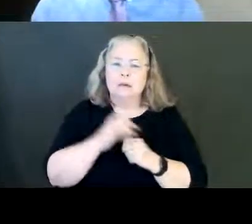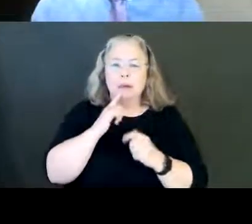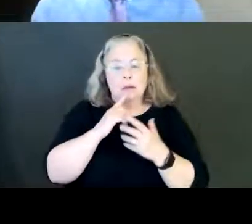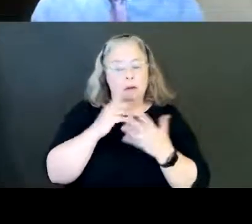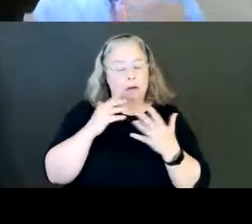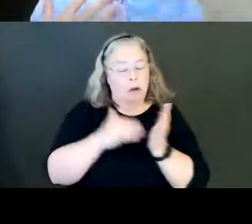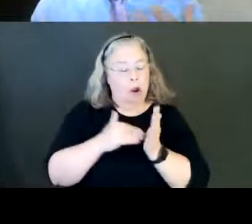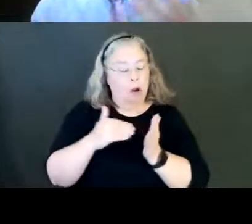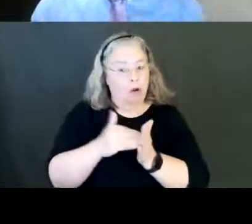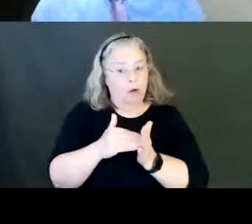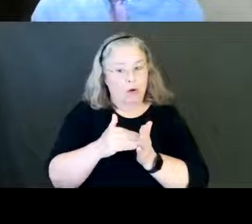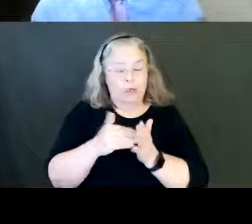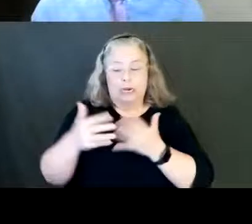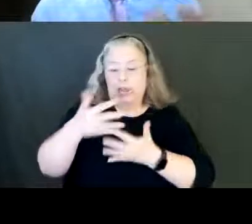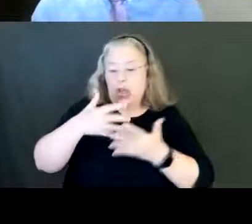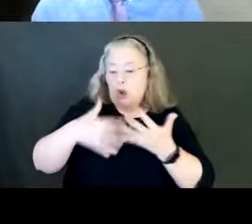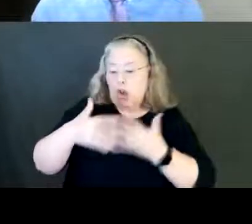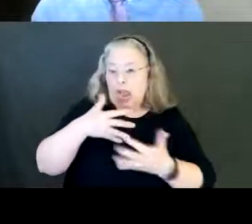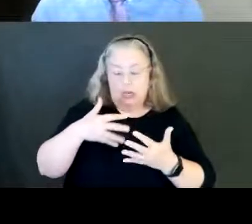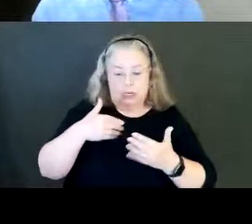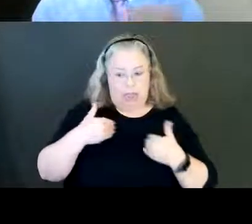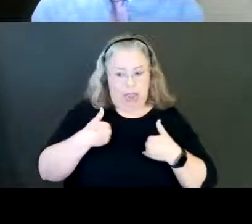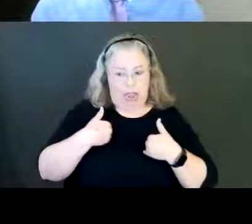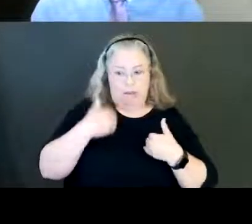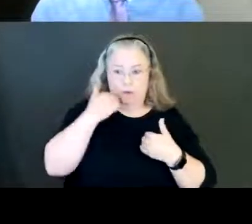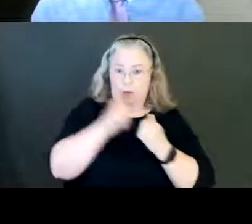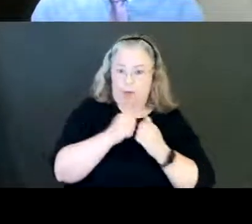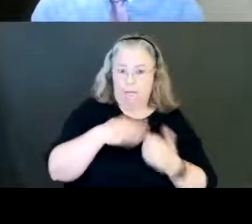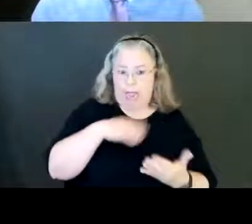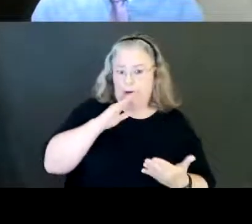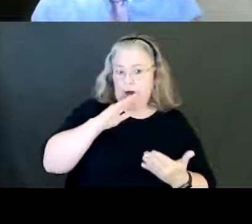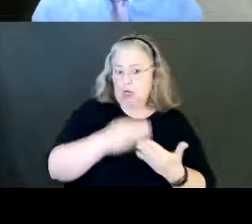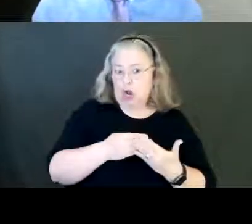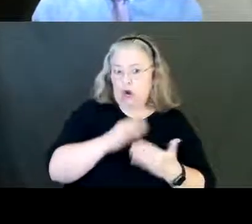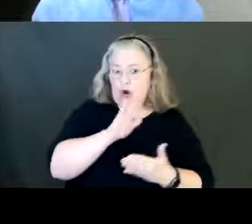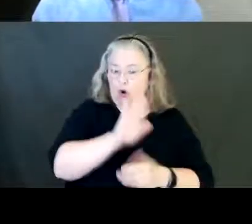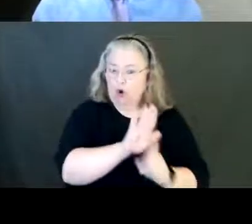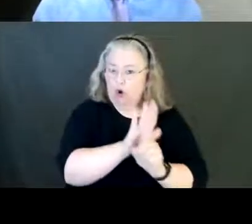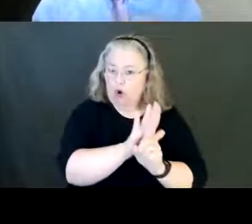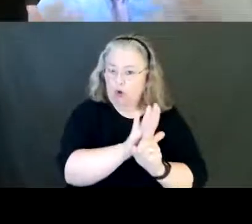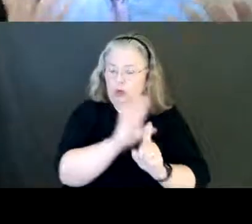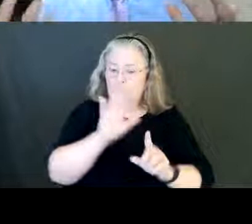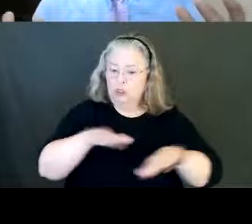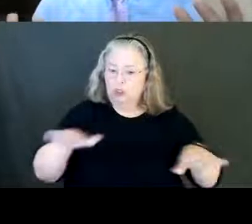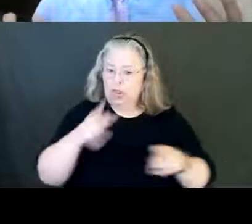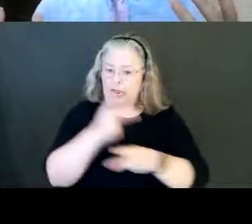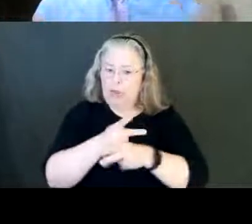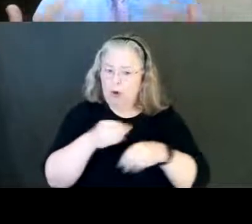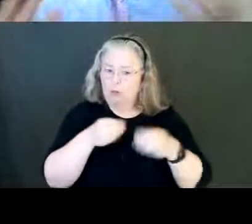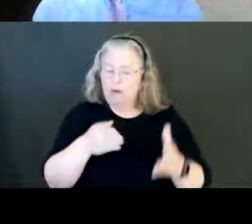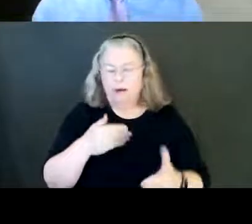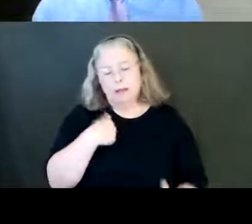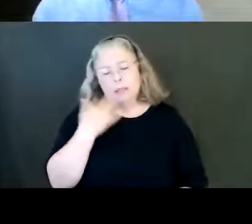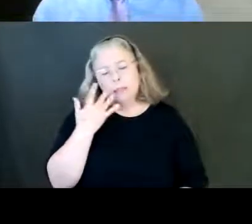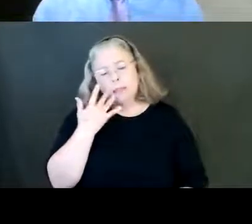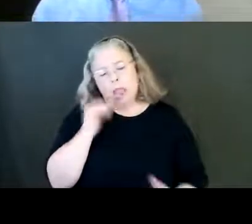things and interactions that I have on a daily basis with my daughter's childcare provider. And so thinking about the ways that